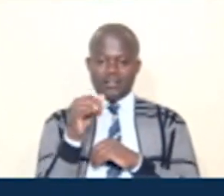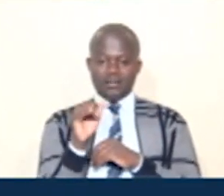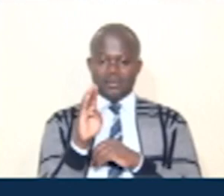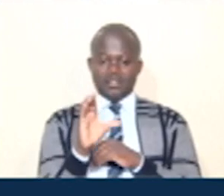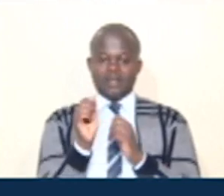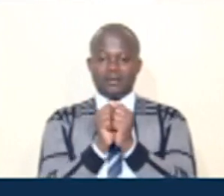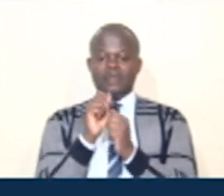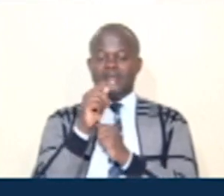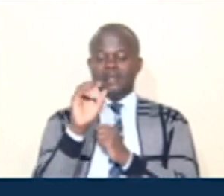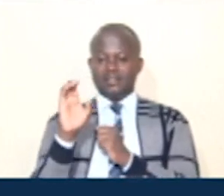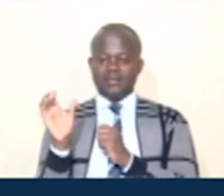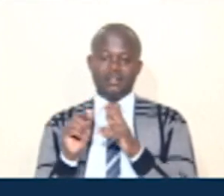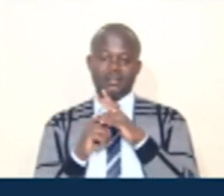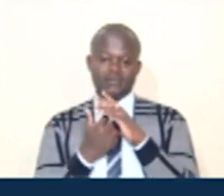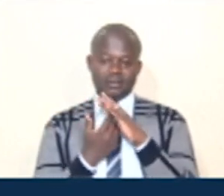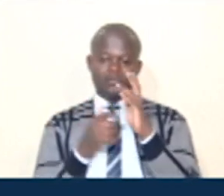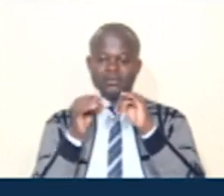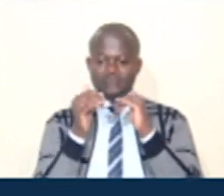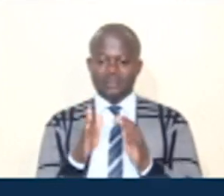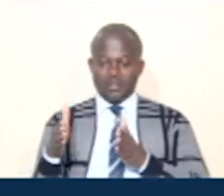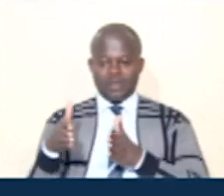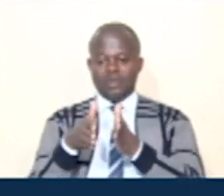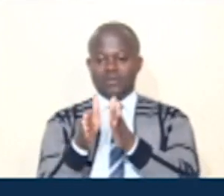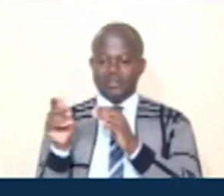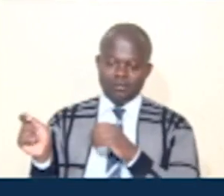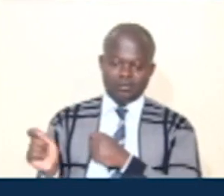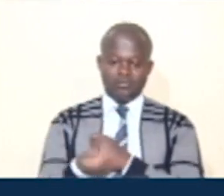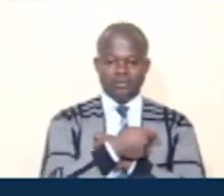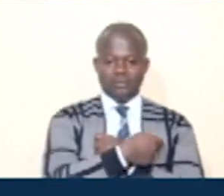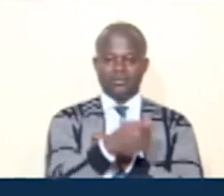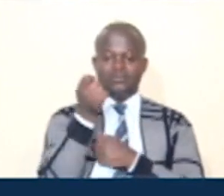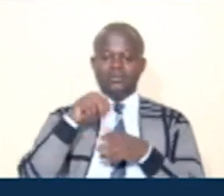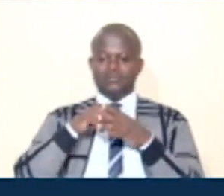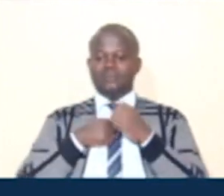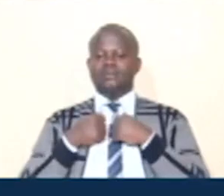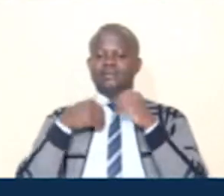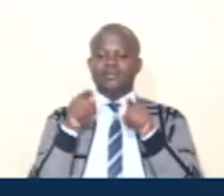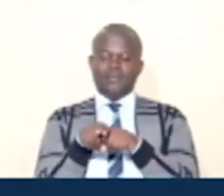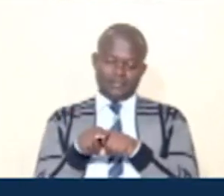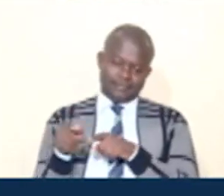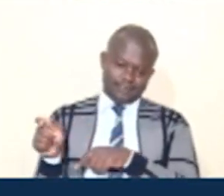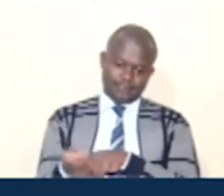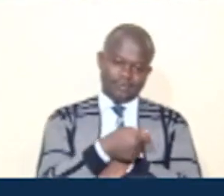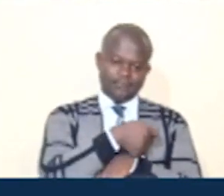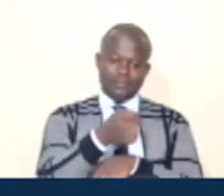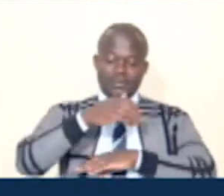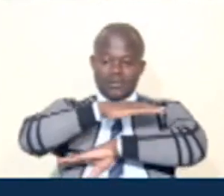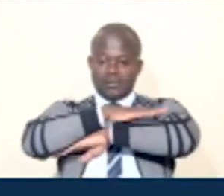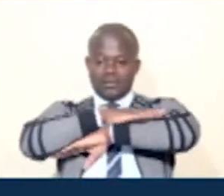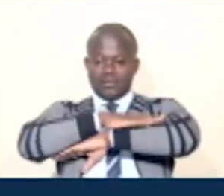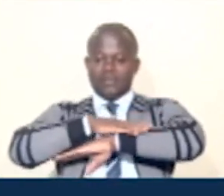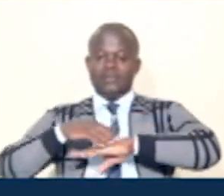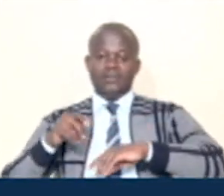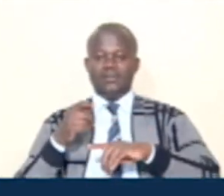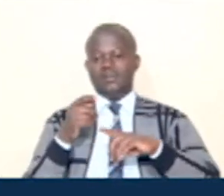na Kigali Convention Center niho hatangirijwe umukino wa road tennis mu Rwanda n'umukino umeze nka tennis yo ku meza izwi nka tennis